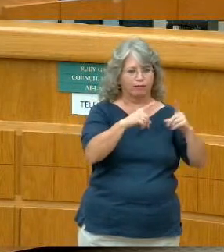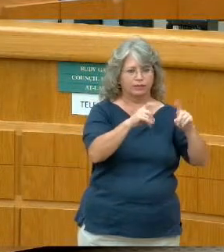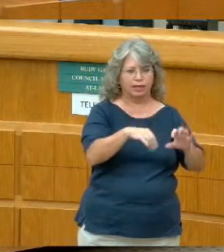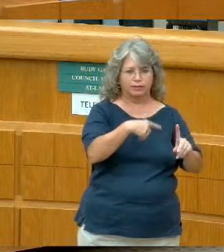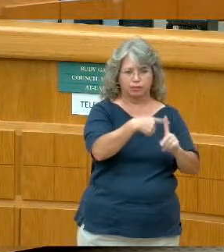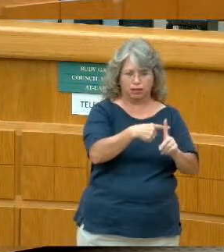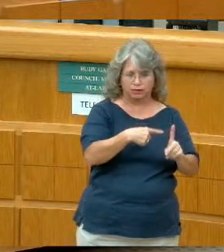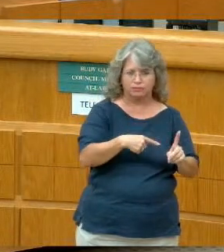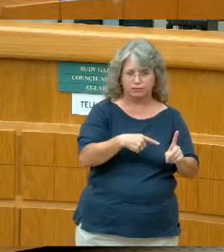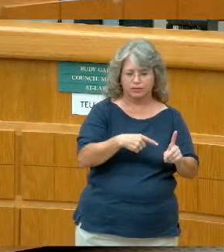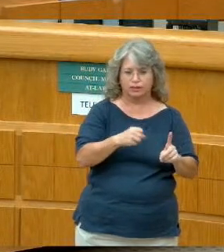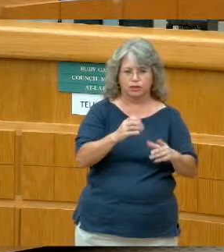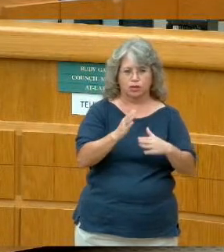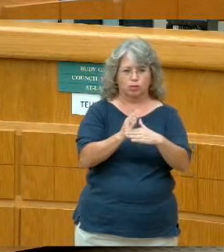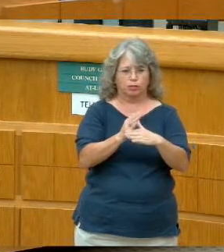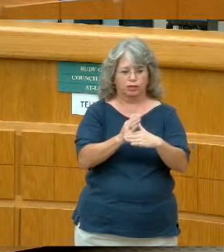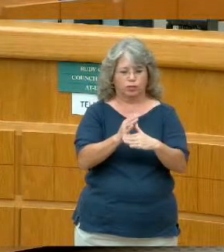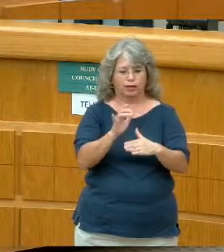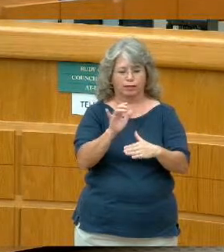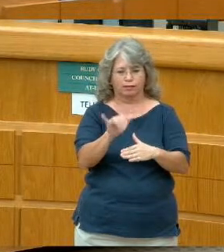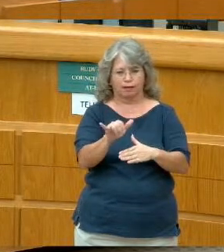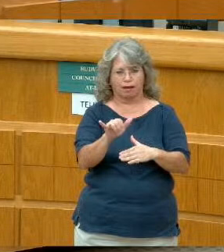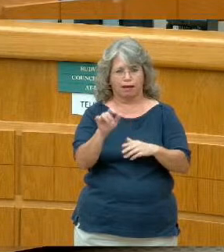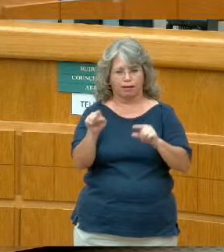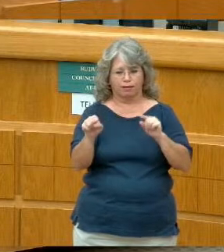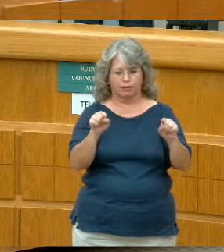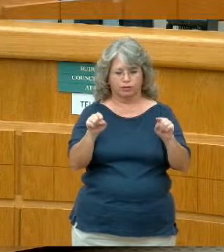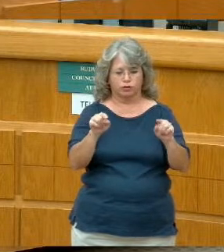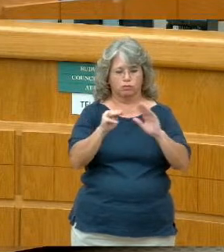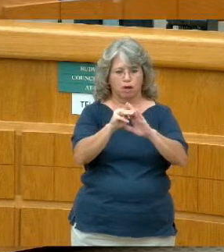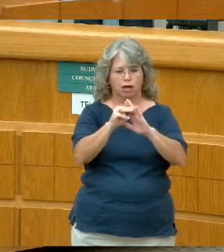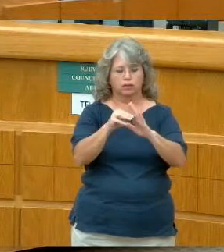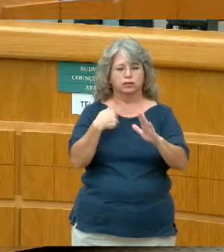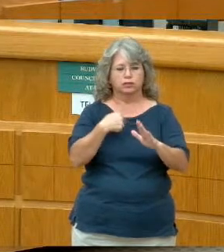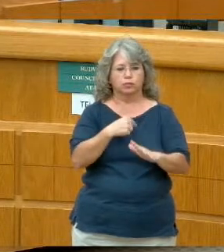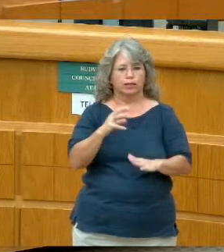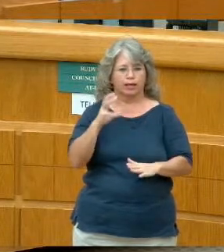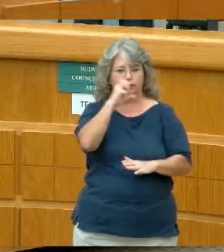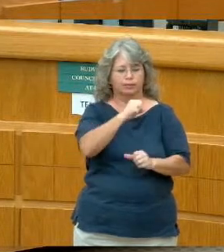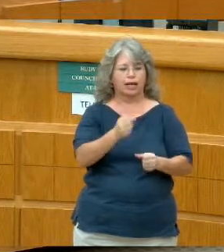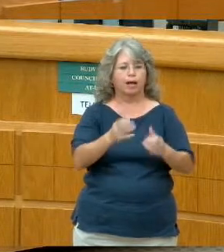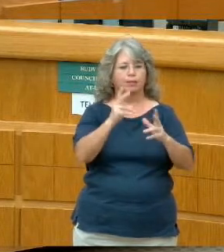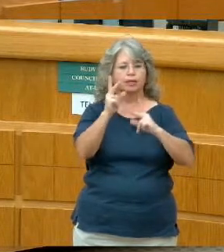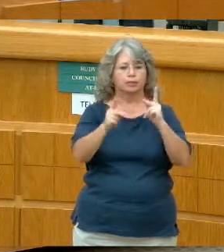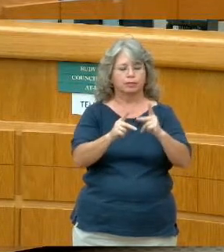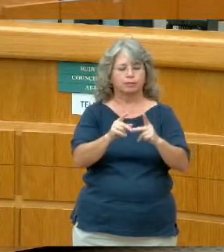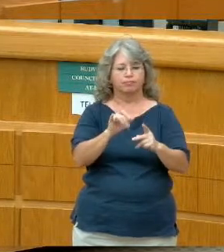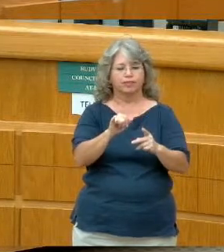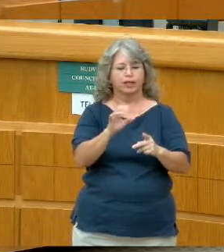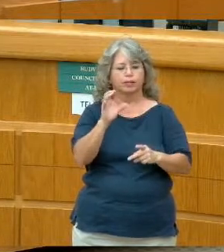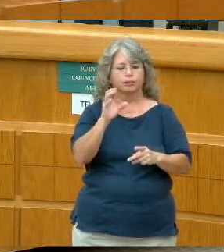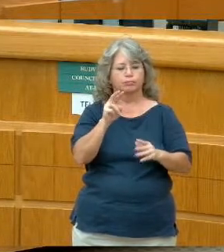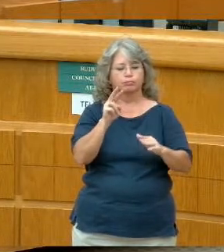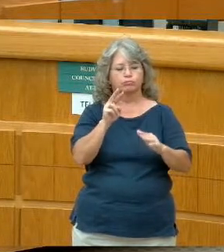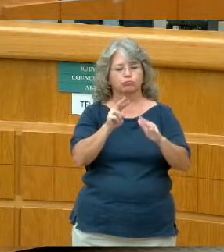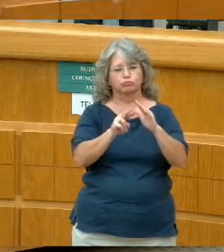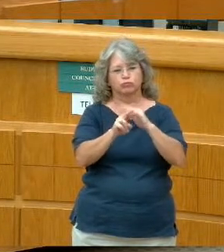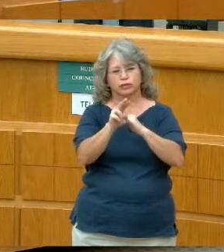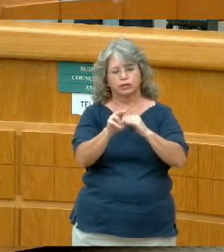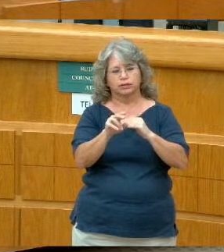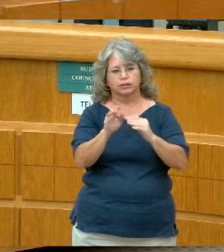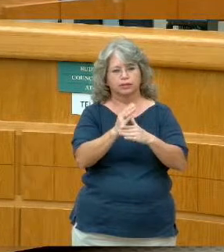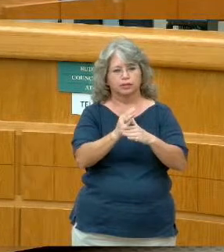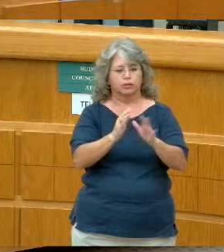those two models, that's where we come out with the estimate of how many people in the coastal bend have been infected. They project between 7